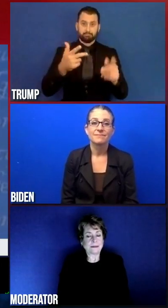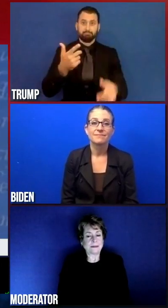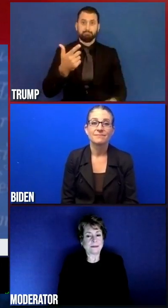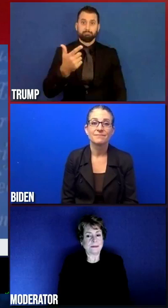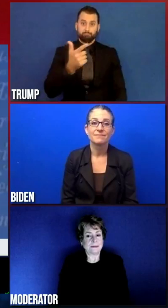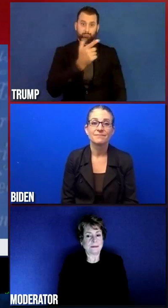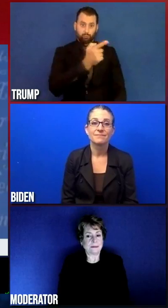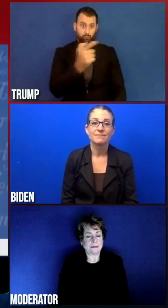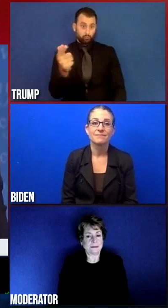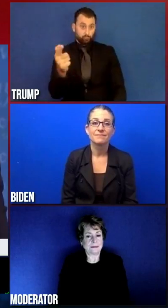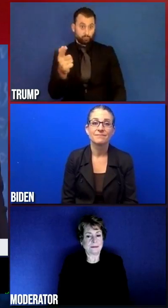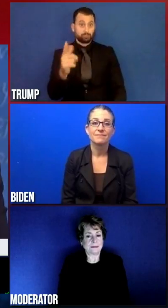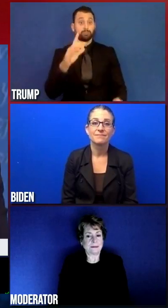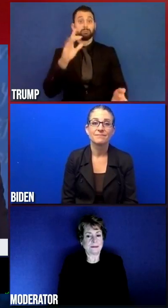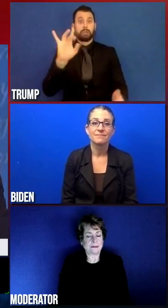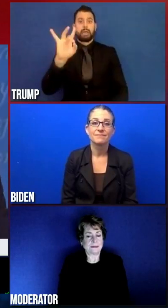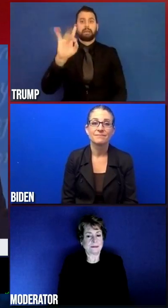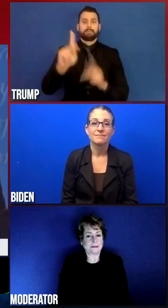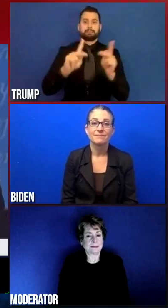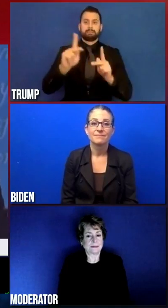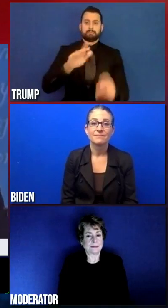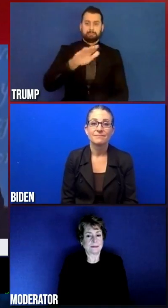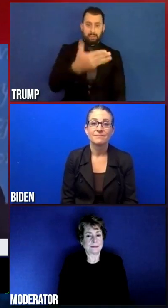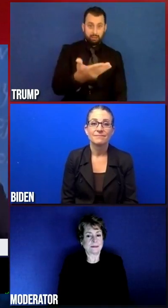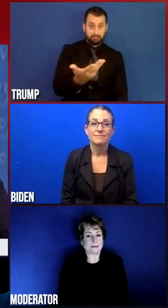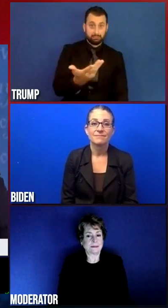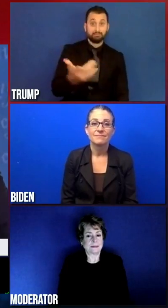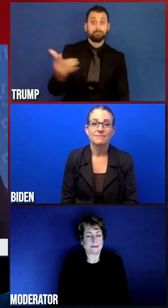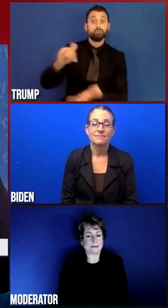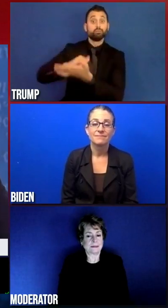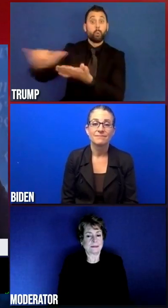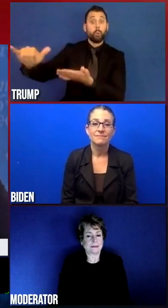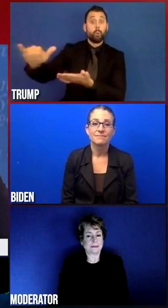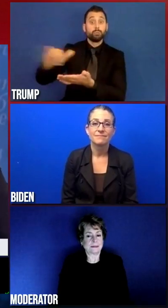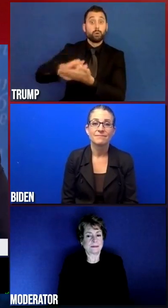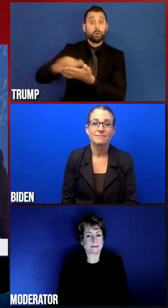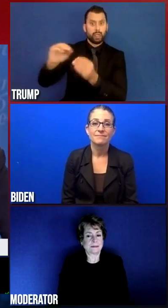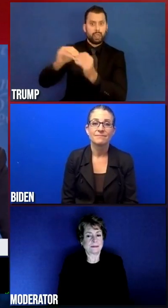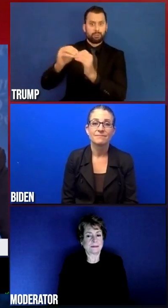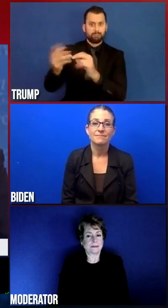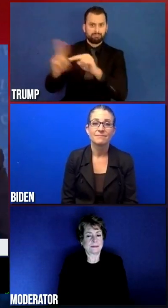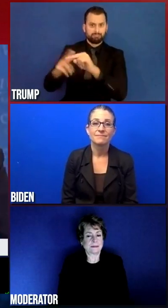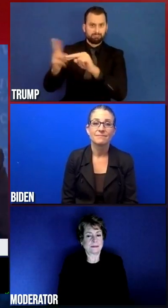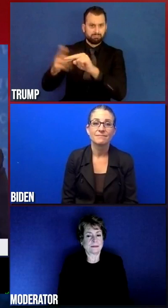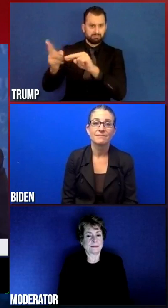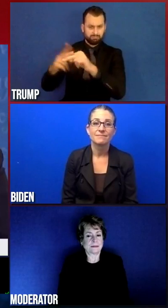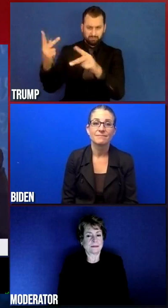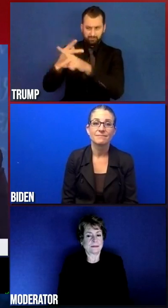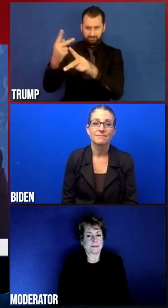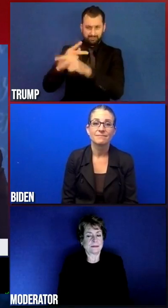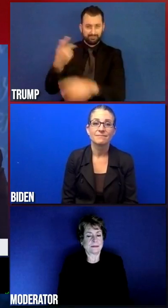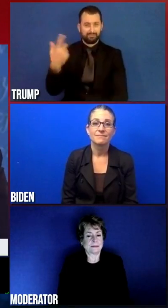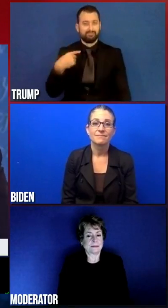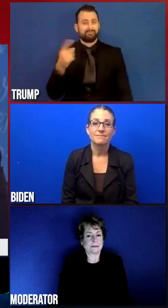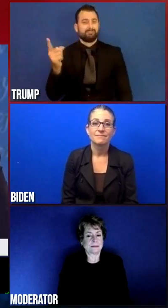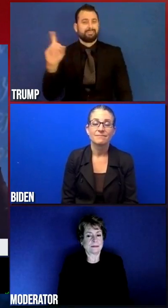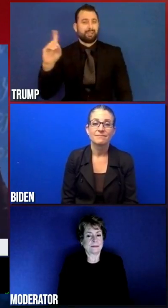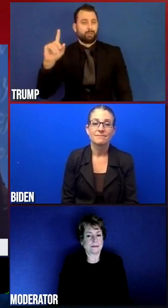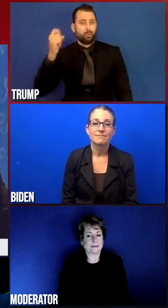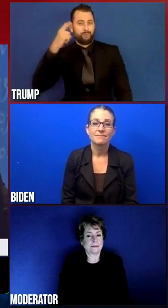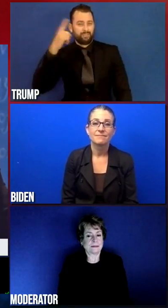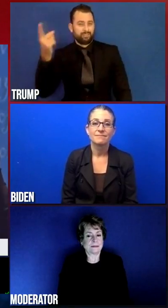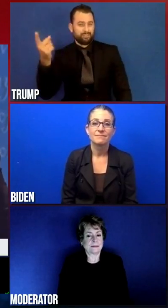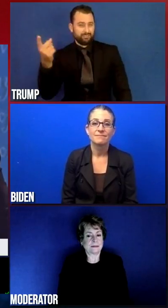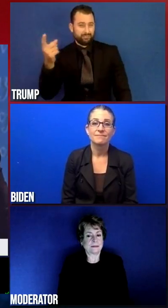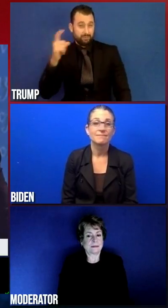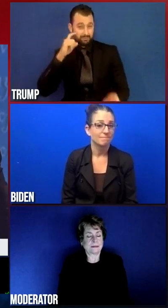nobody's ever seen anything, the numbers are going up 100, 150, 200%. Crime. It is crazy what's going on. And